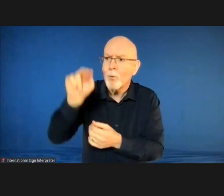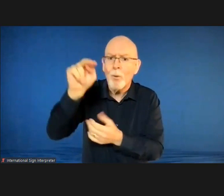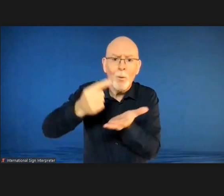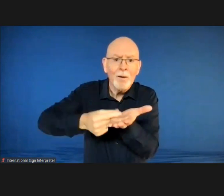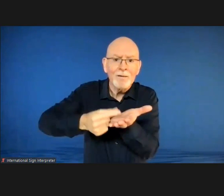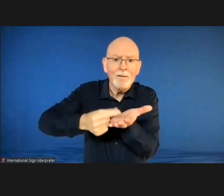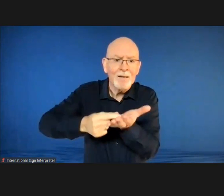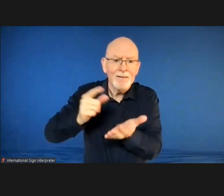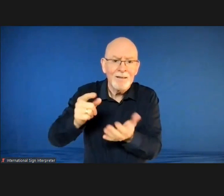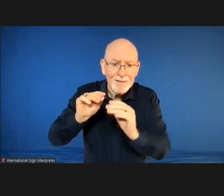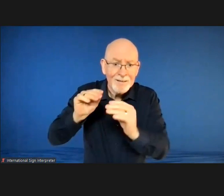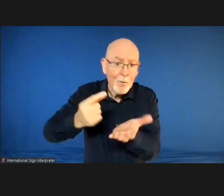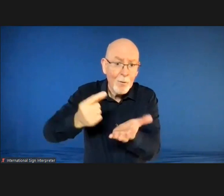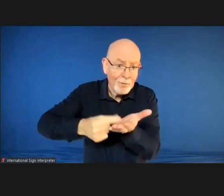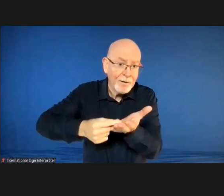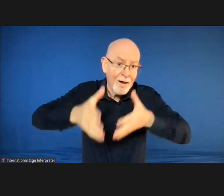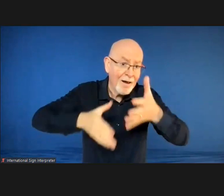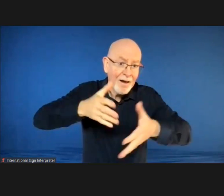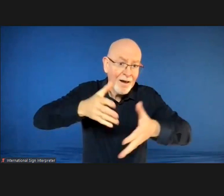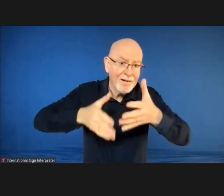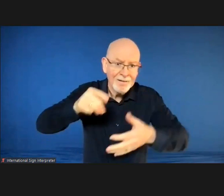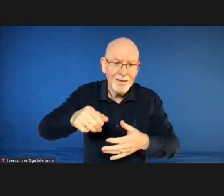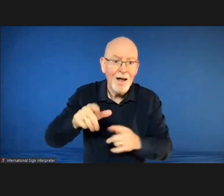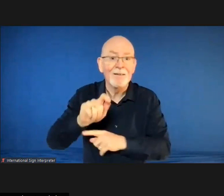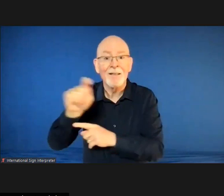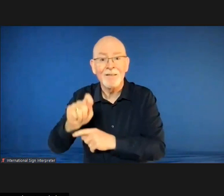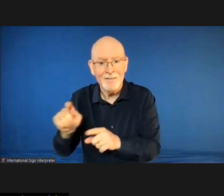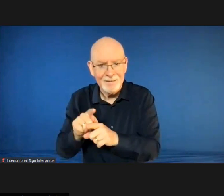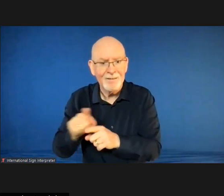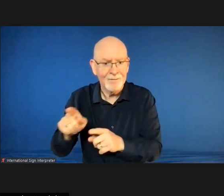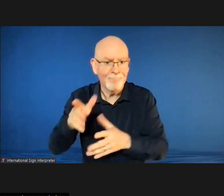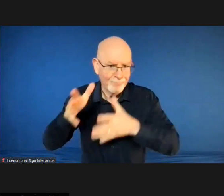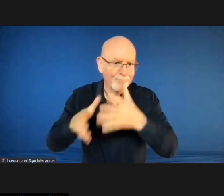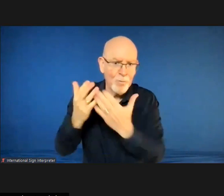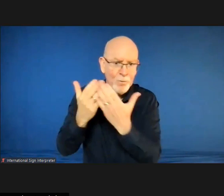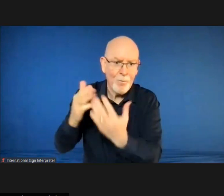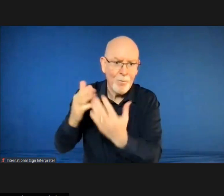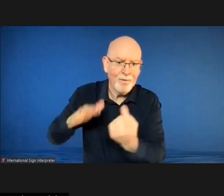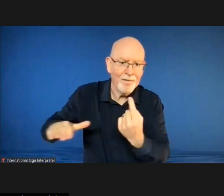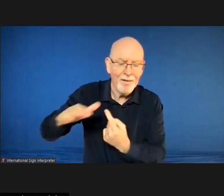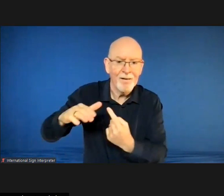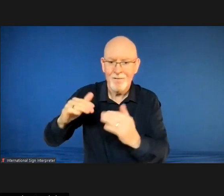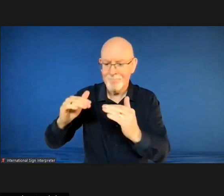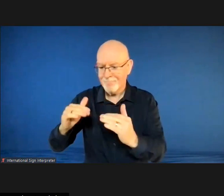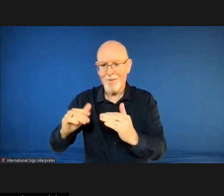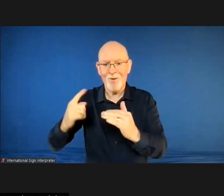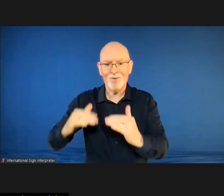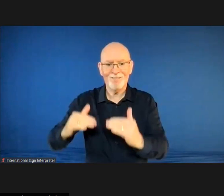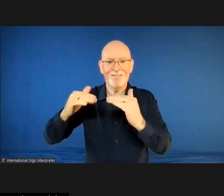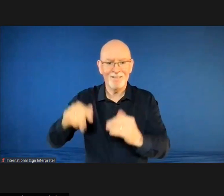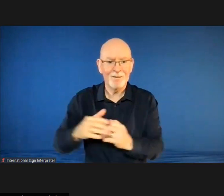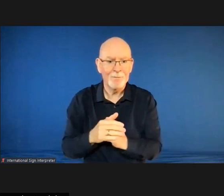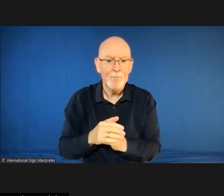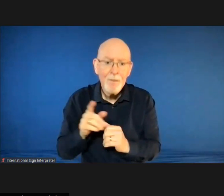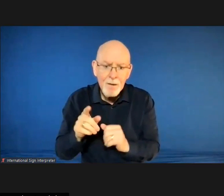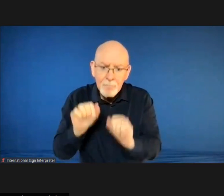is. Generally, in East Africa, awareness about deafness is still lagging behind, and many people have negative stereotypes